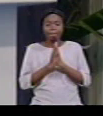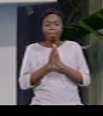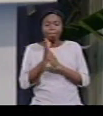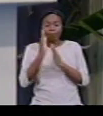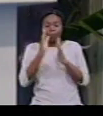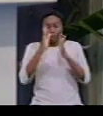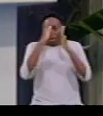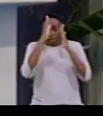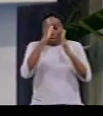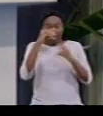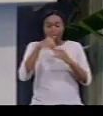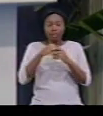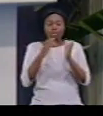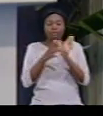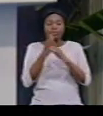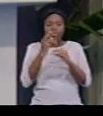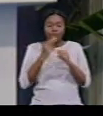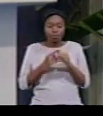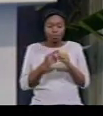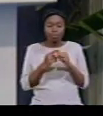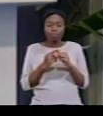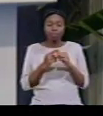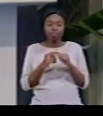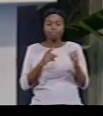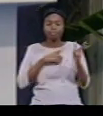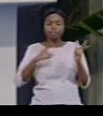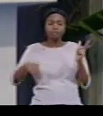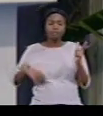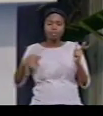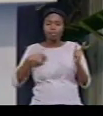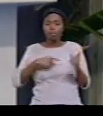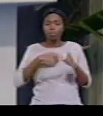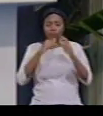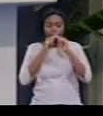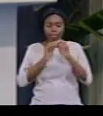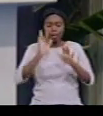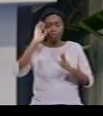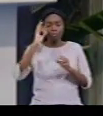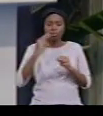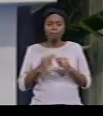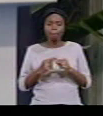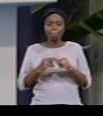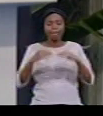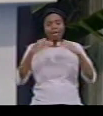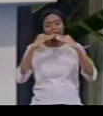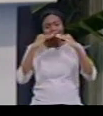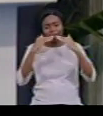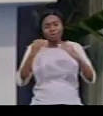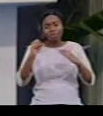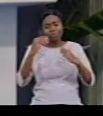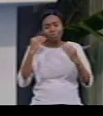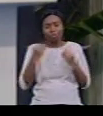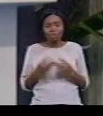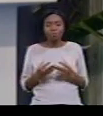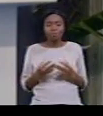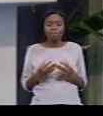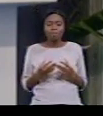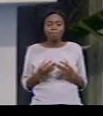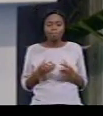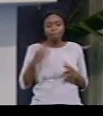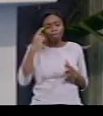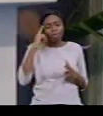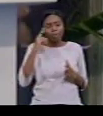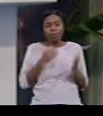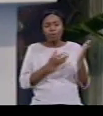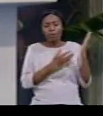in the name of Jesus, Lord, we bless your name. Thank you so much for thinking